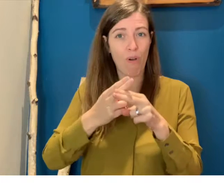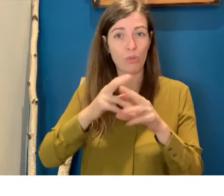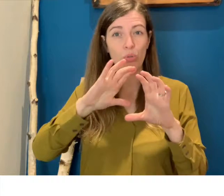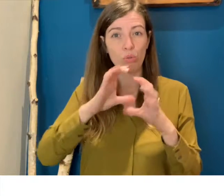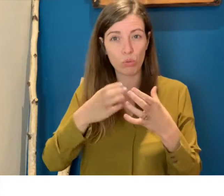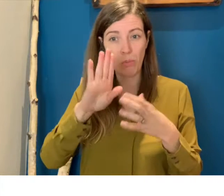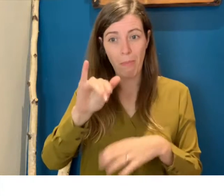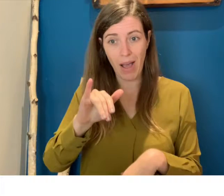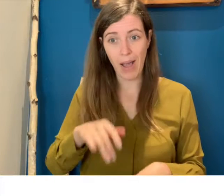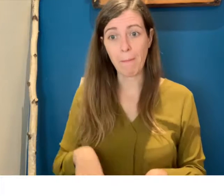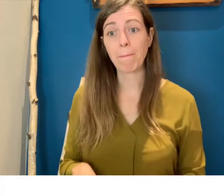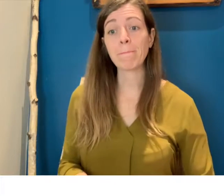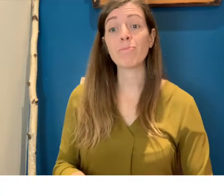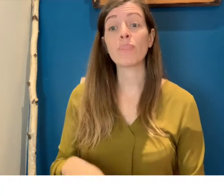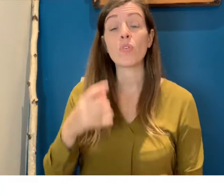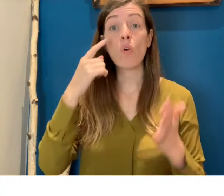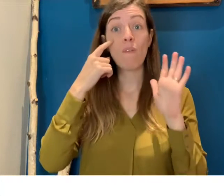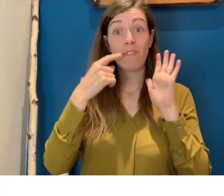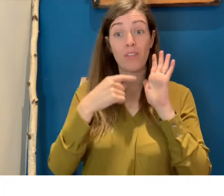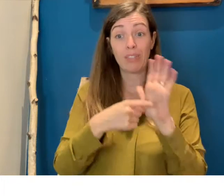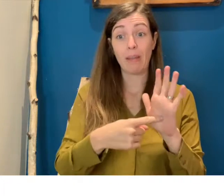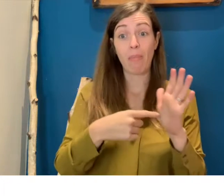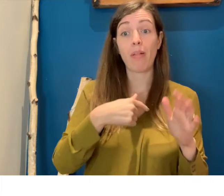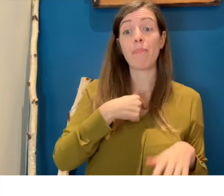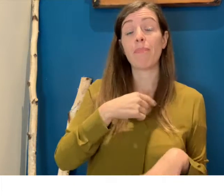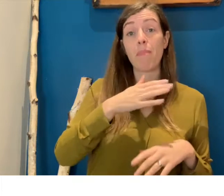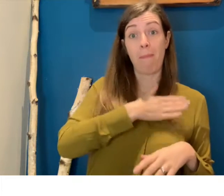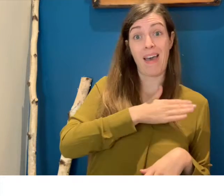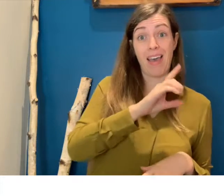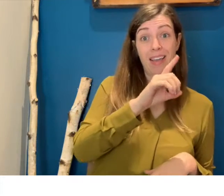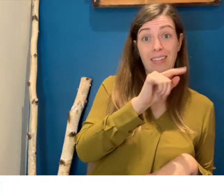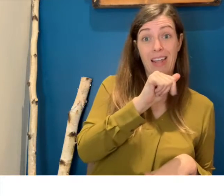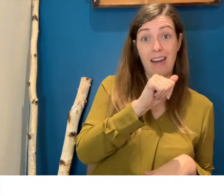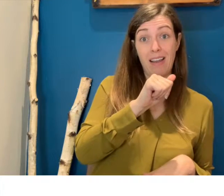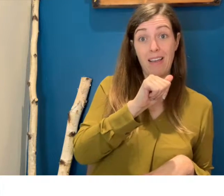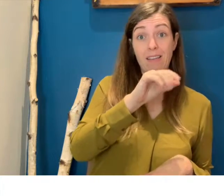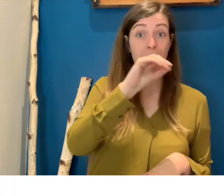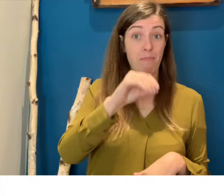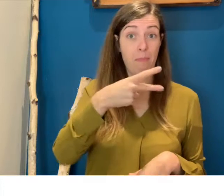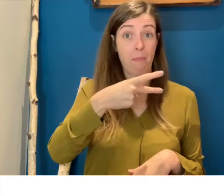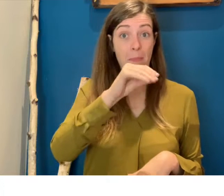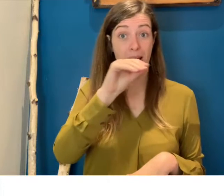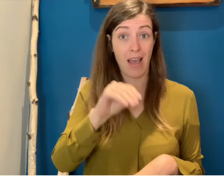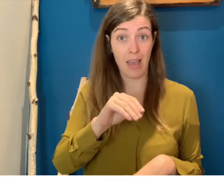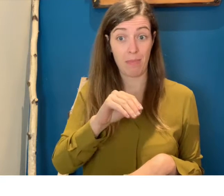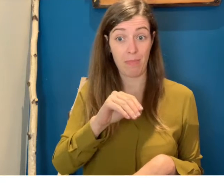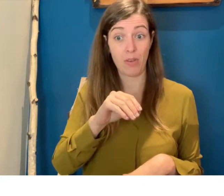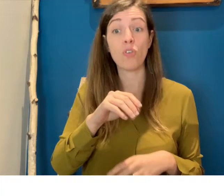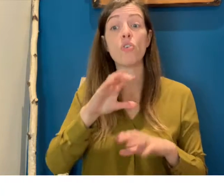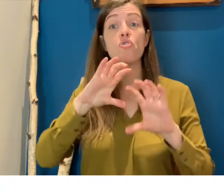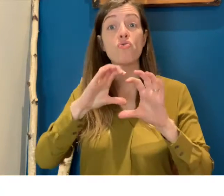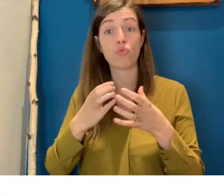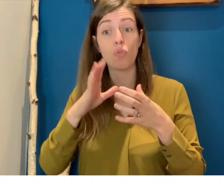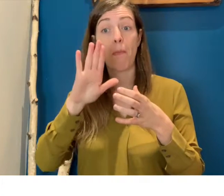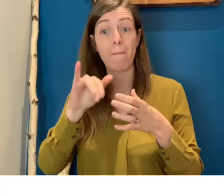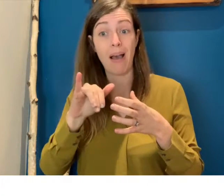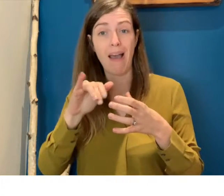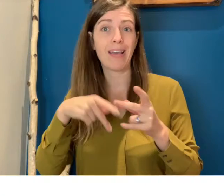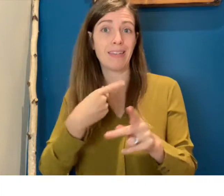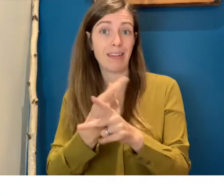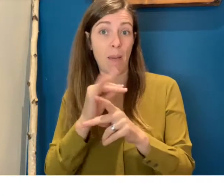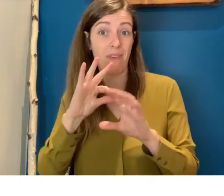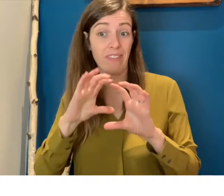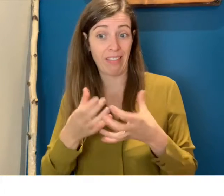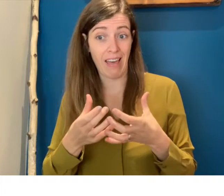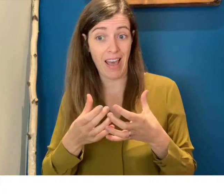both averages. So to do that, you can use a function called group by. So for example, here you have my data, pipe, group